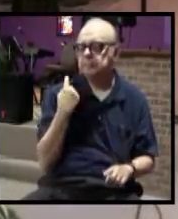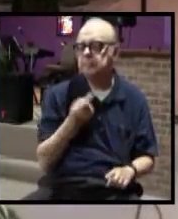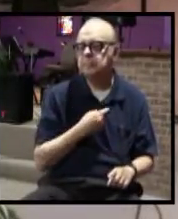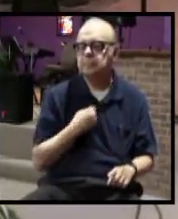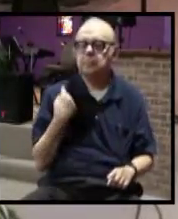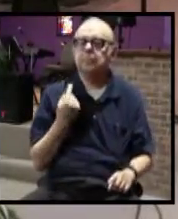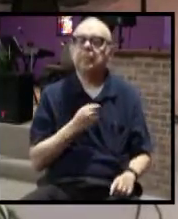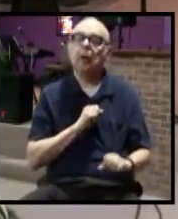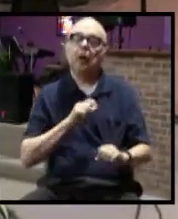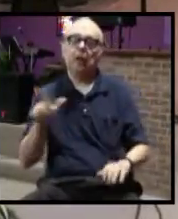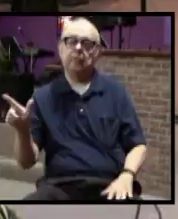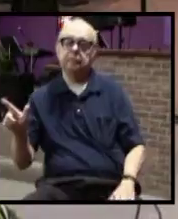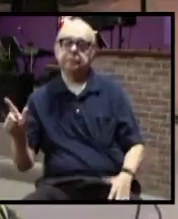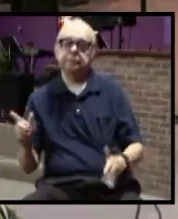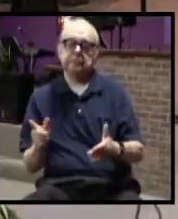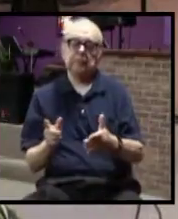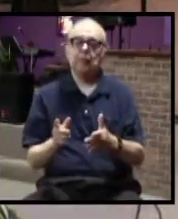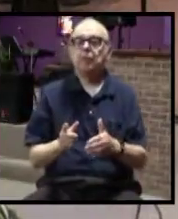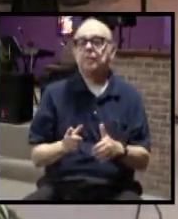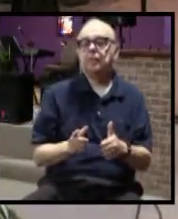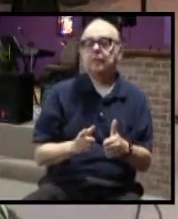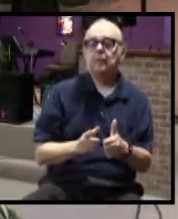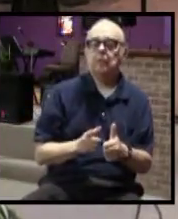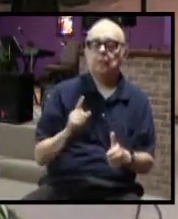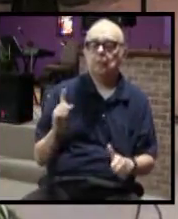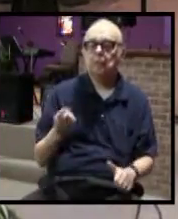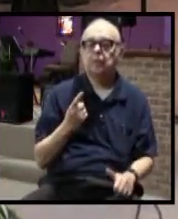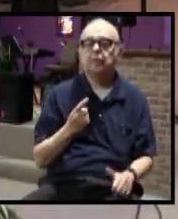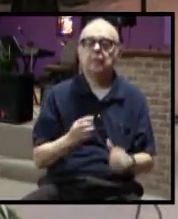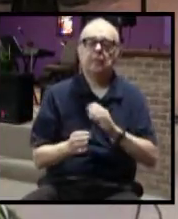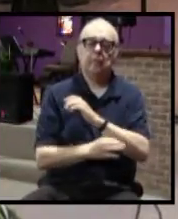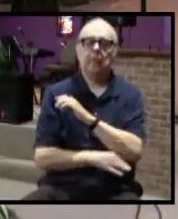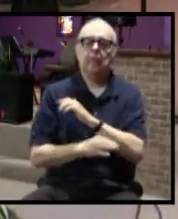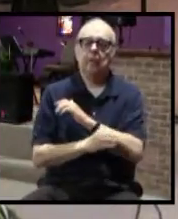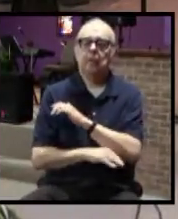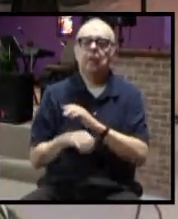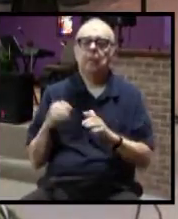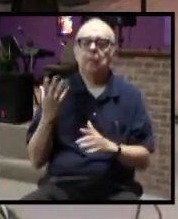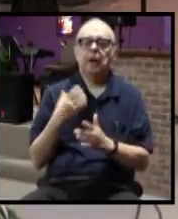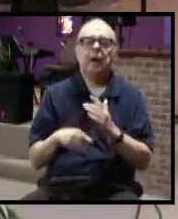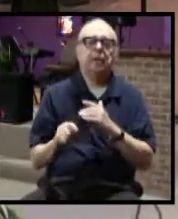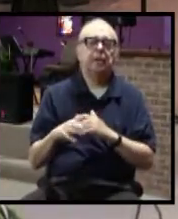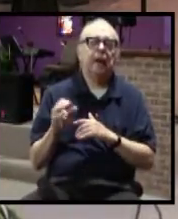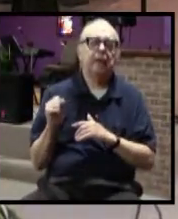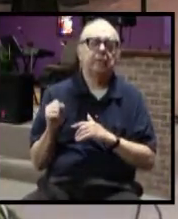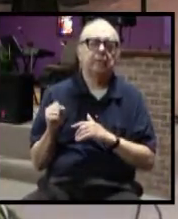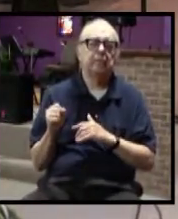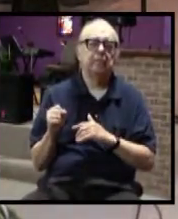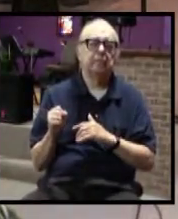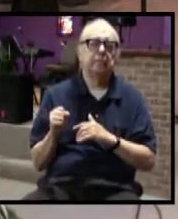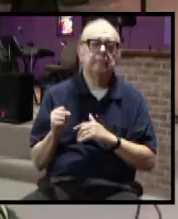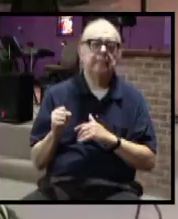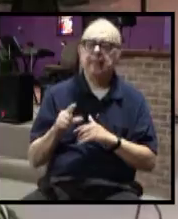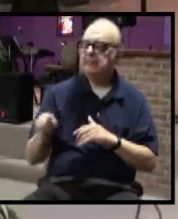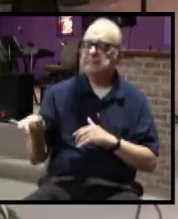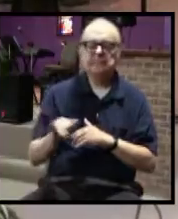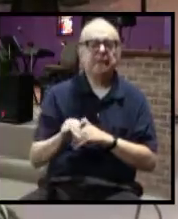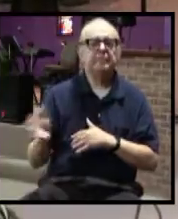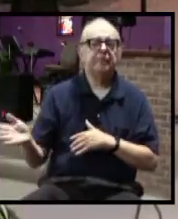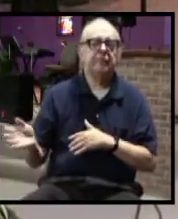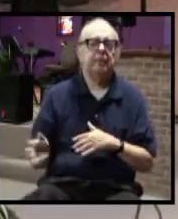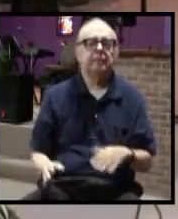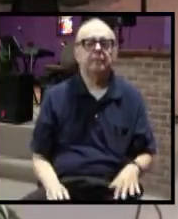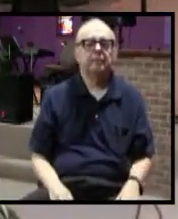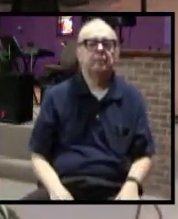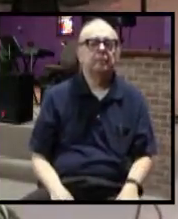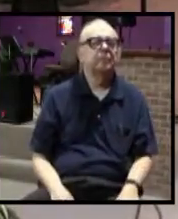But God tells us that we all were once foreigners. We all were once outcast. And so were